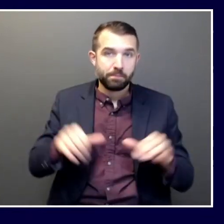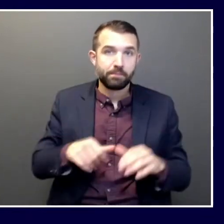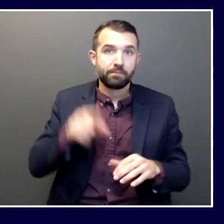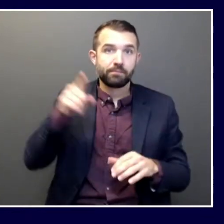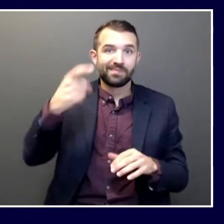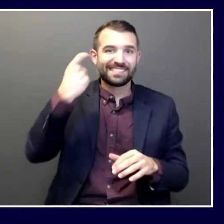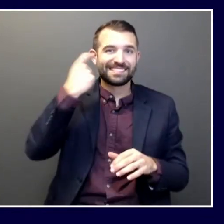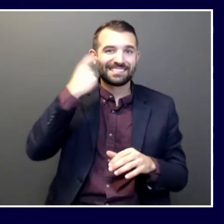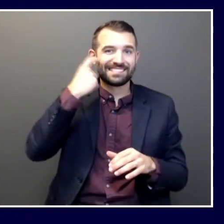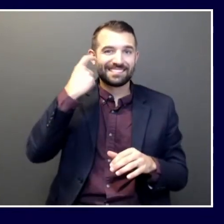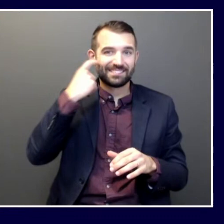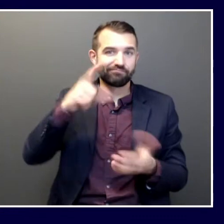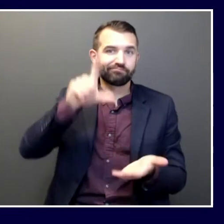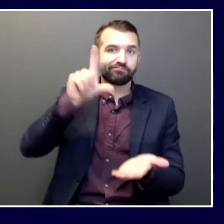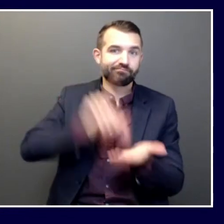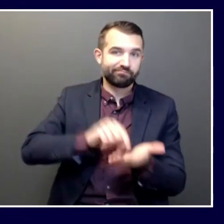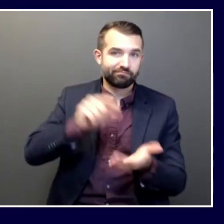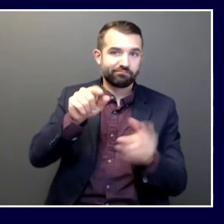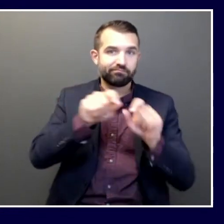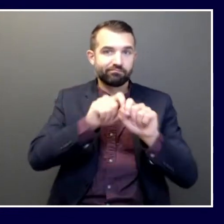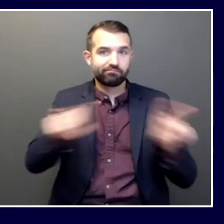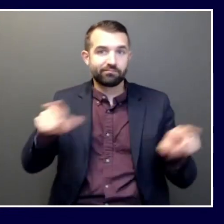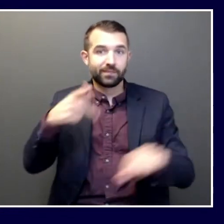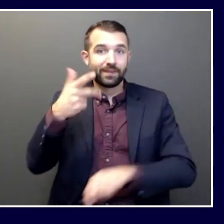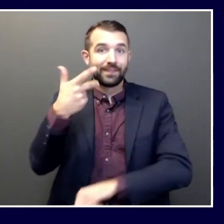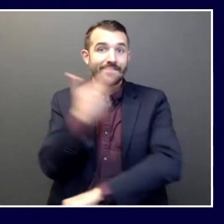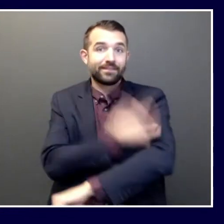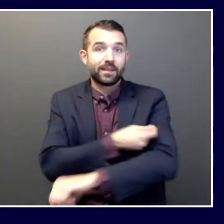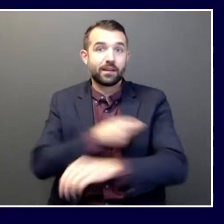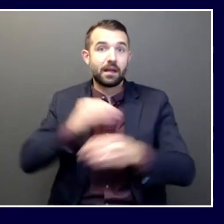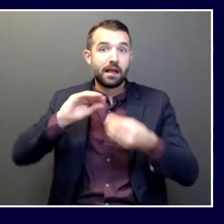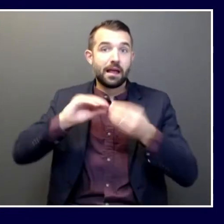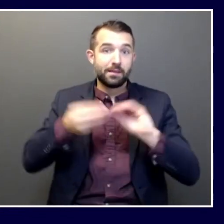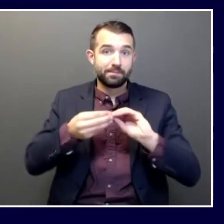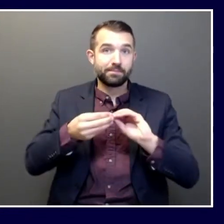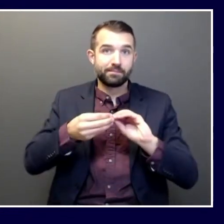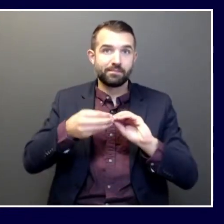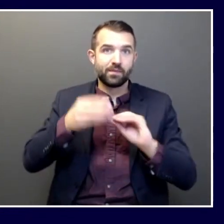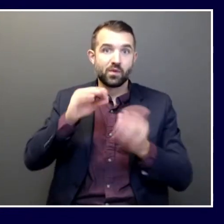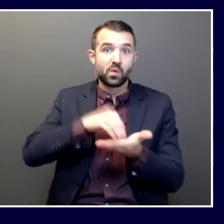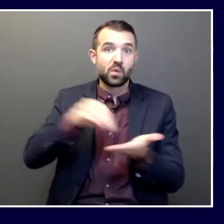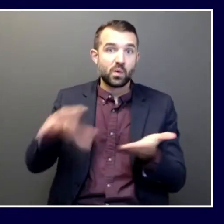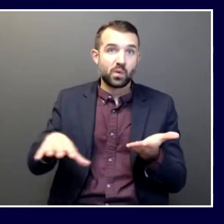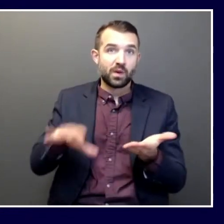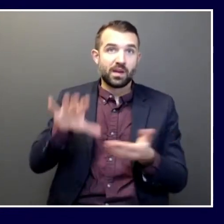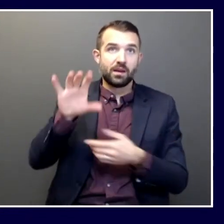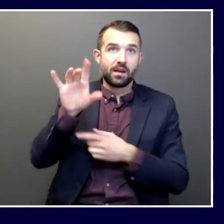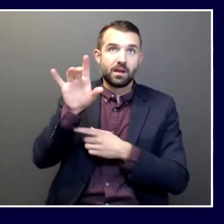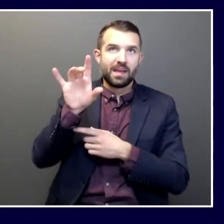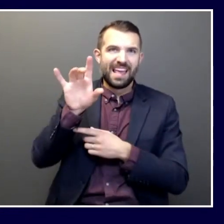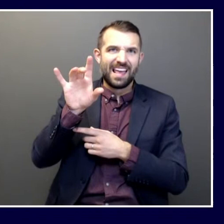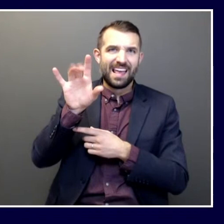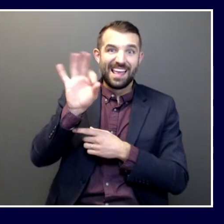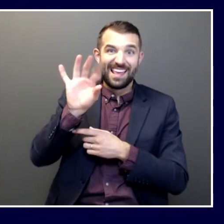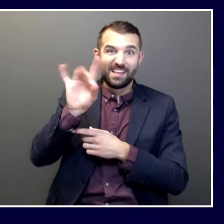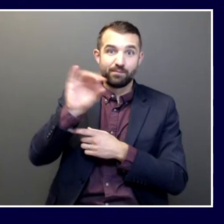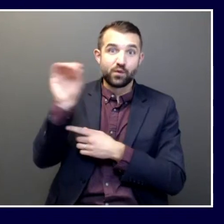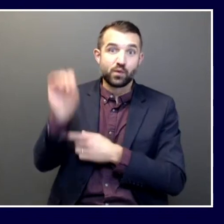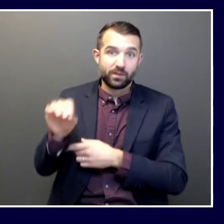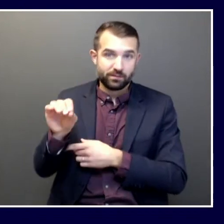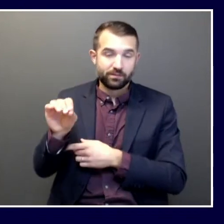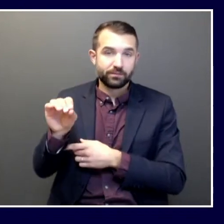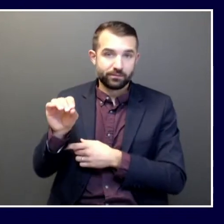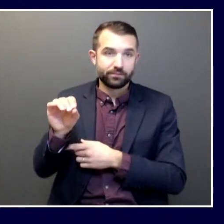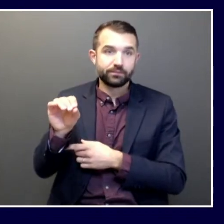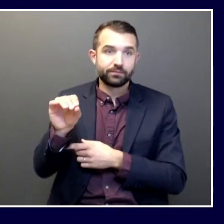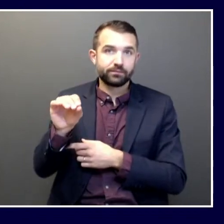its immunization rate for COVID-19 for students is about 98%. Could either of you speak to how they've been